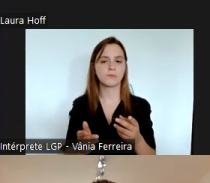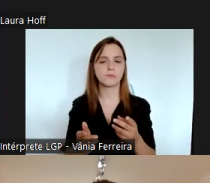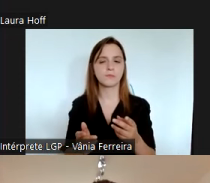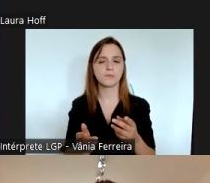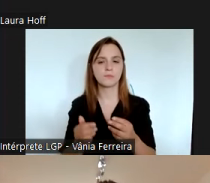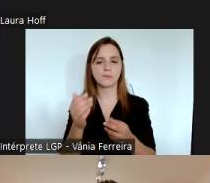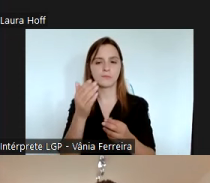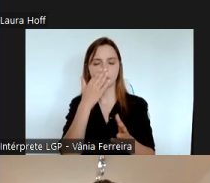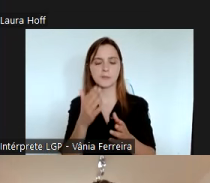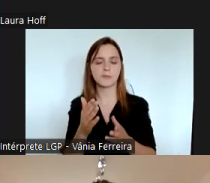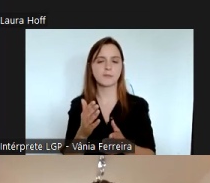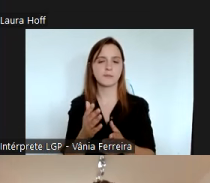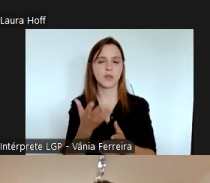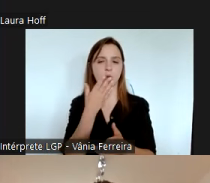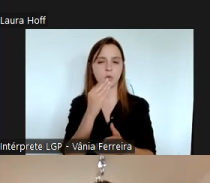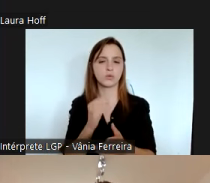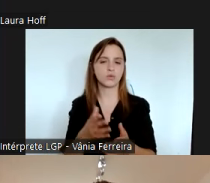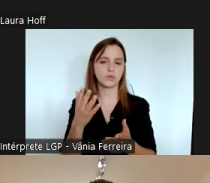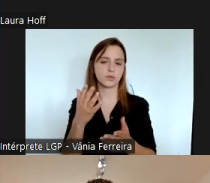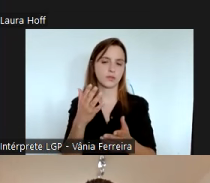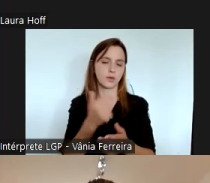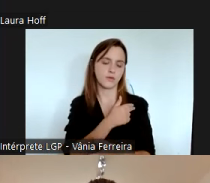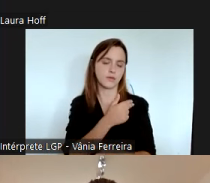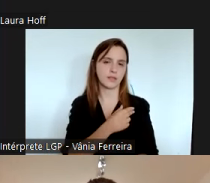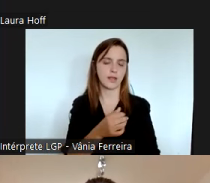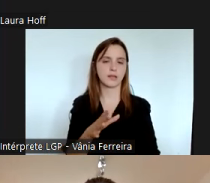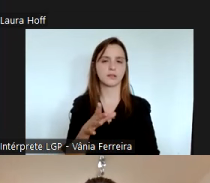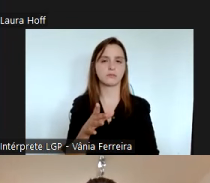students from the University of Szeged.